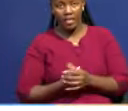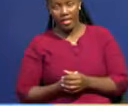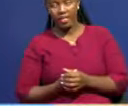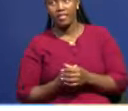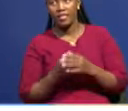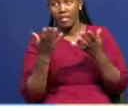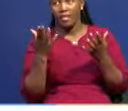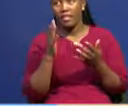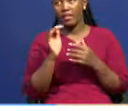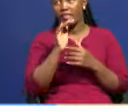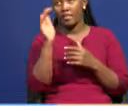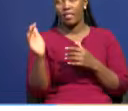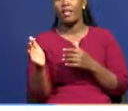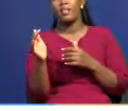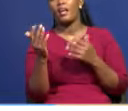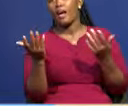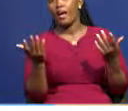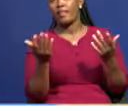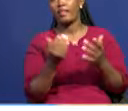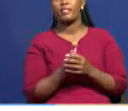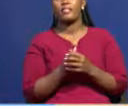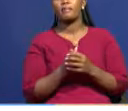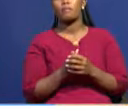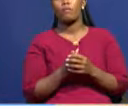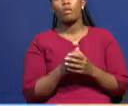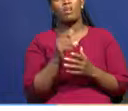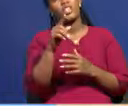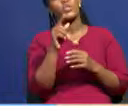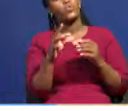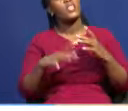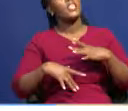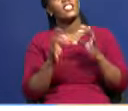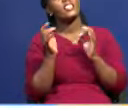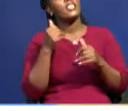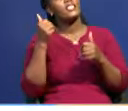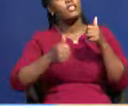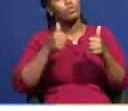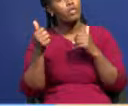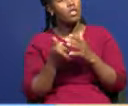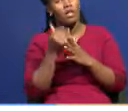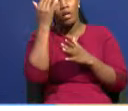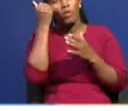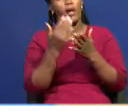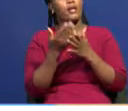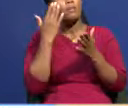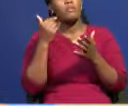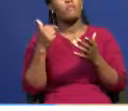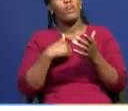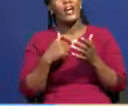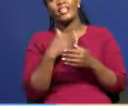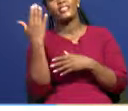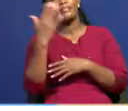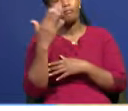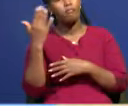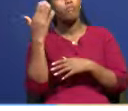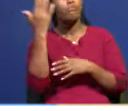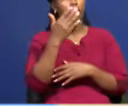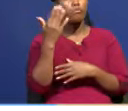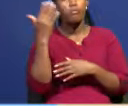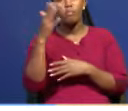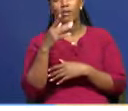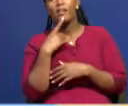now you have the cherry of the bite. Tell us what piqued your interest, especially given that you had talked about this initially weeks ago when we were talking